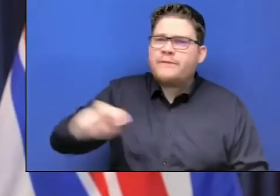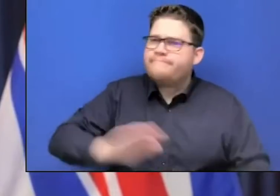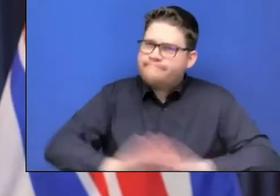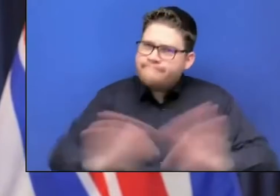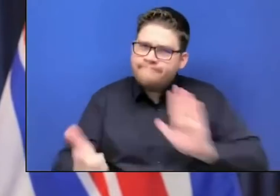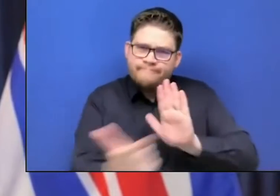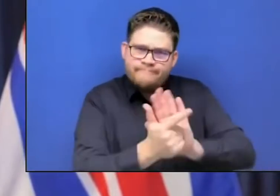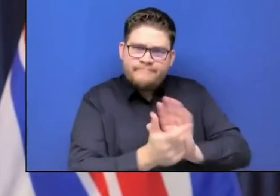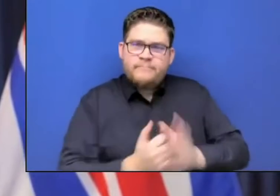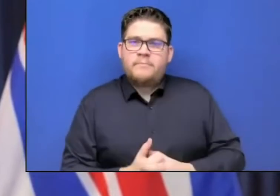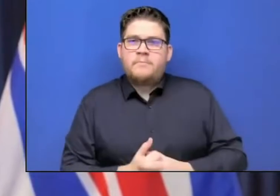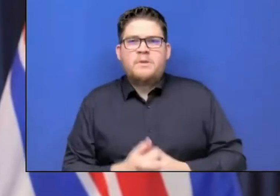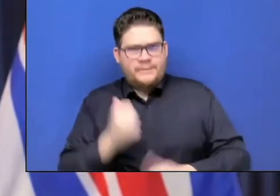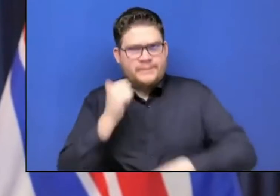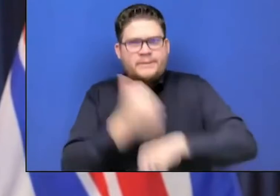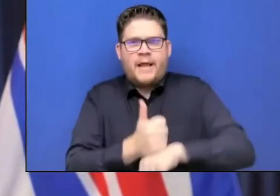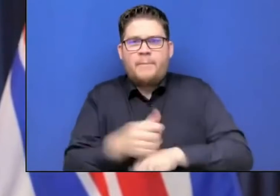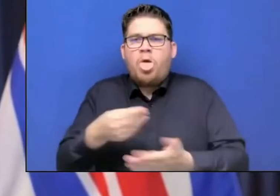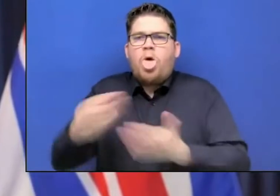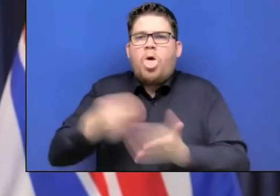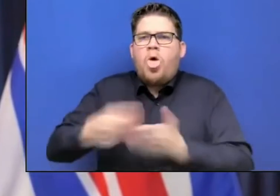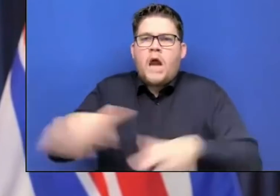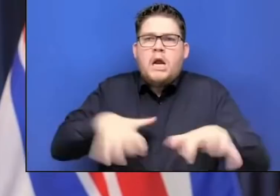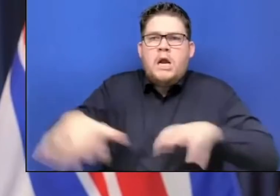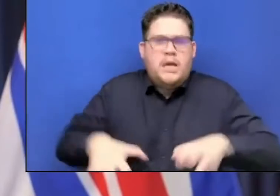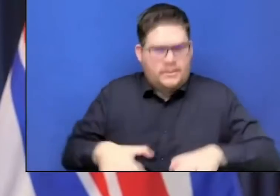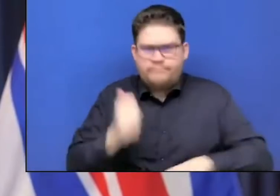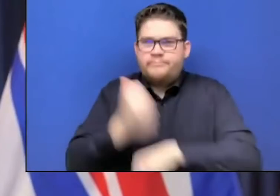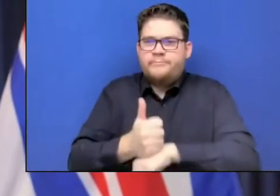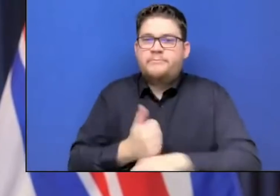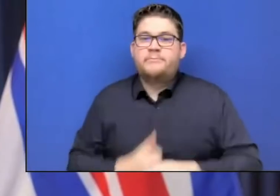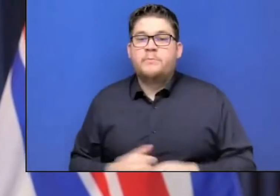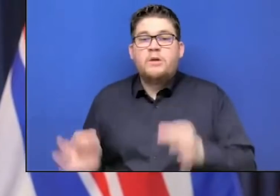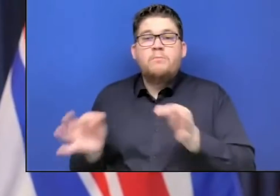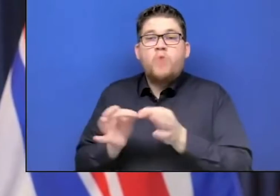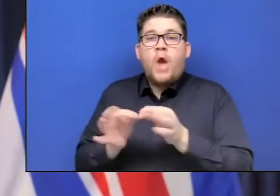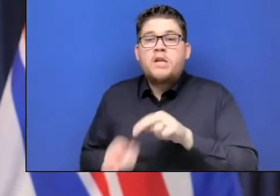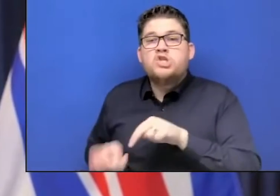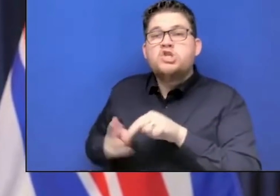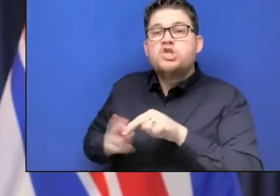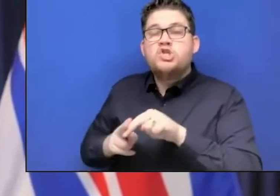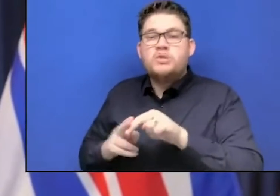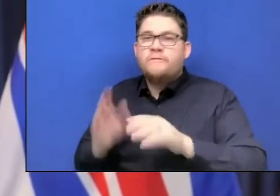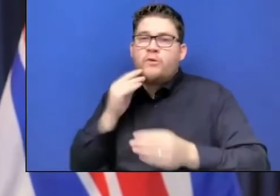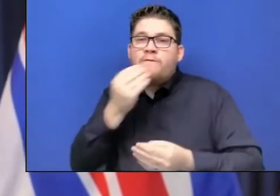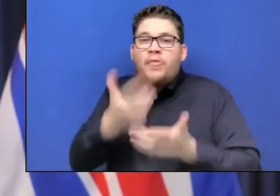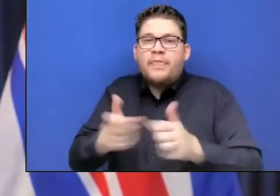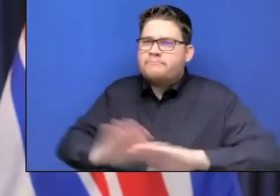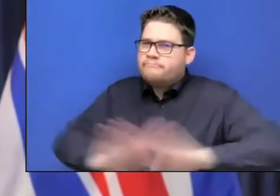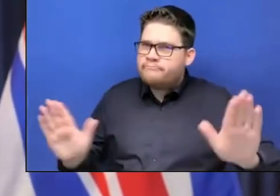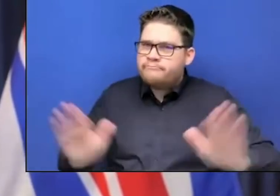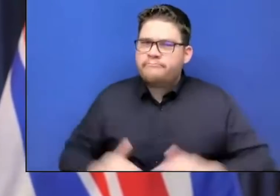similar to what we had to do during the COVID-19 emergency. This may also include accessing any infrastructure at the